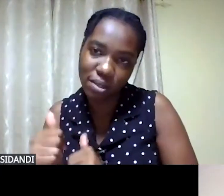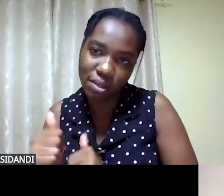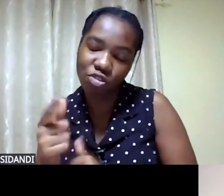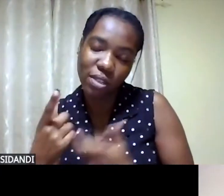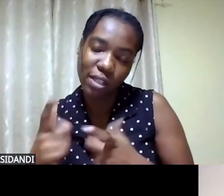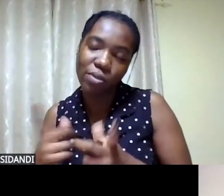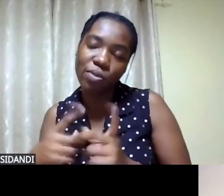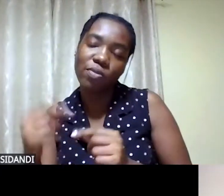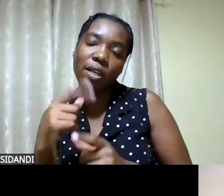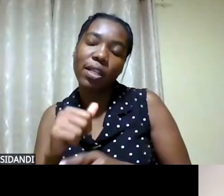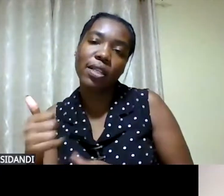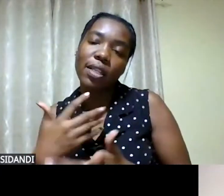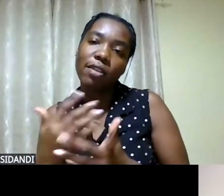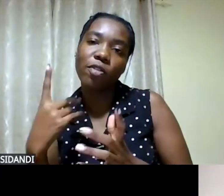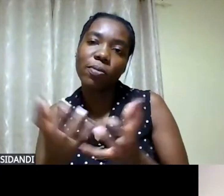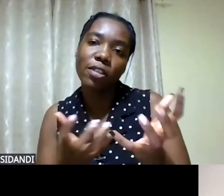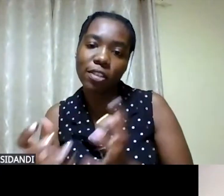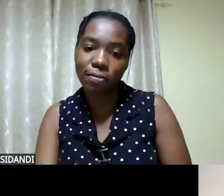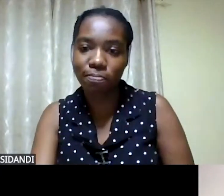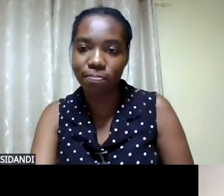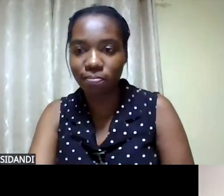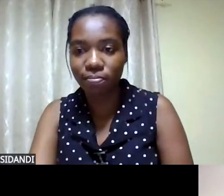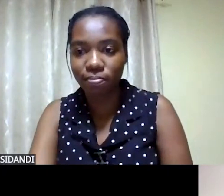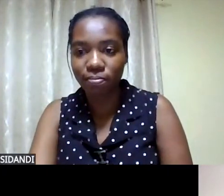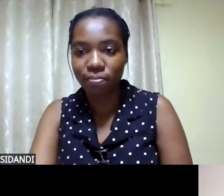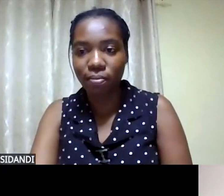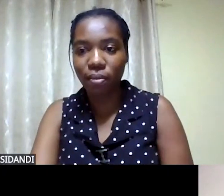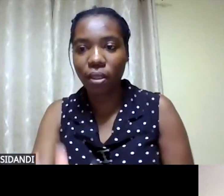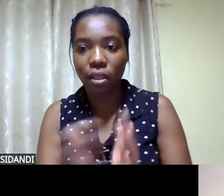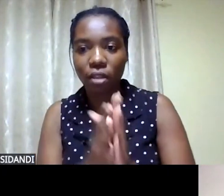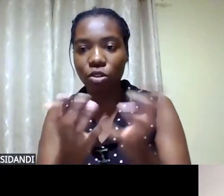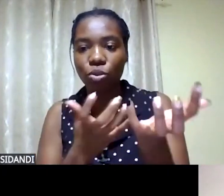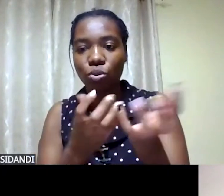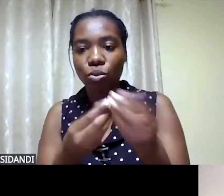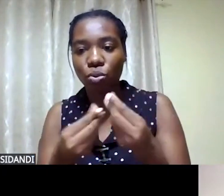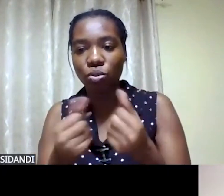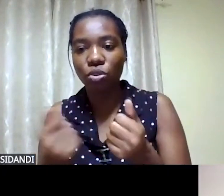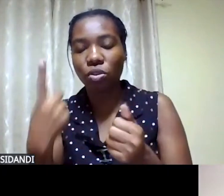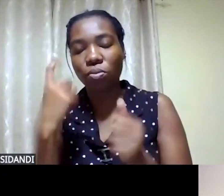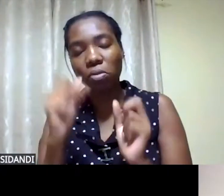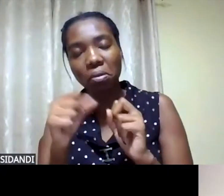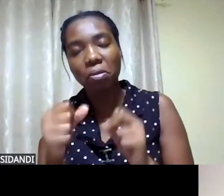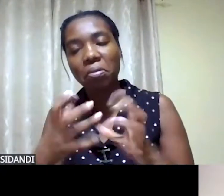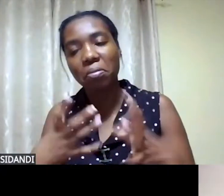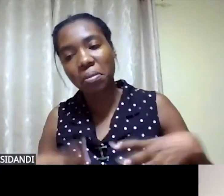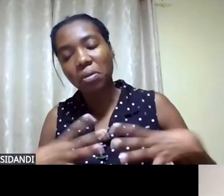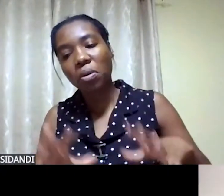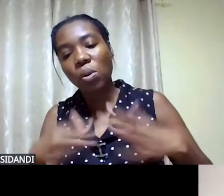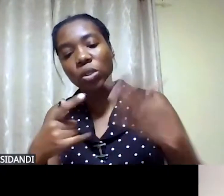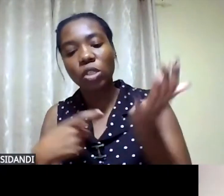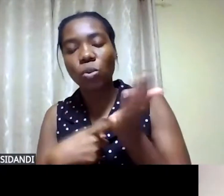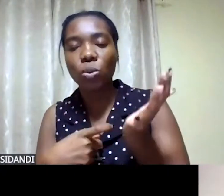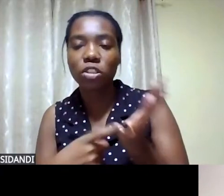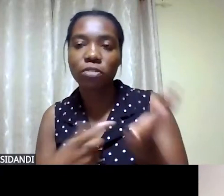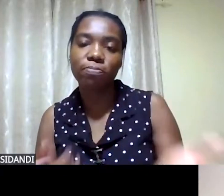of these parts of the business. And solutions could be in people, solutions could be in technology. Yeah,